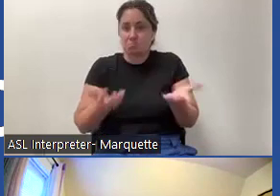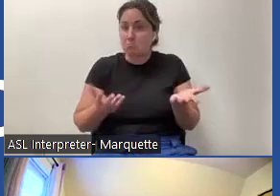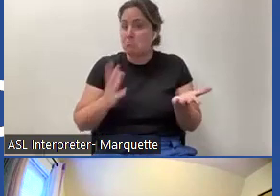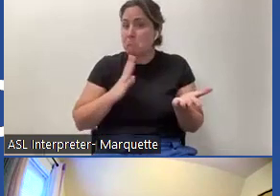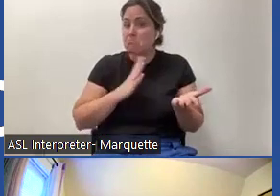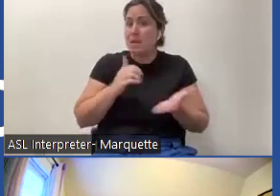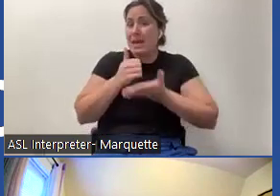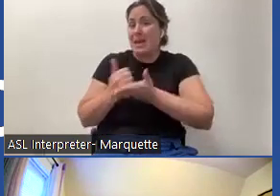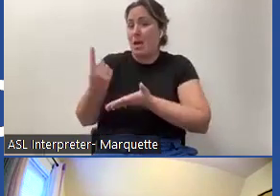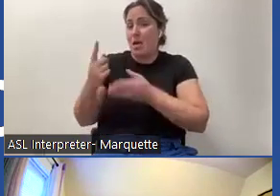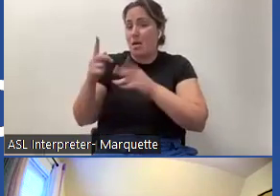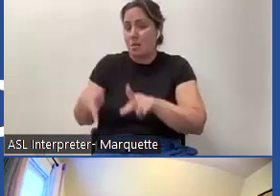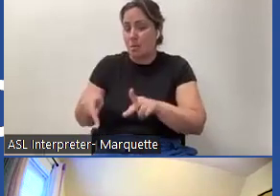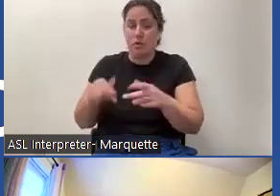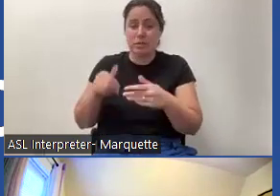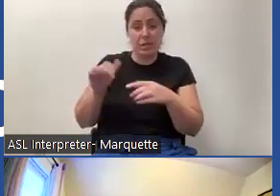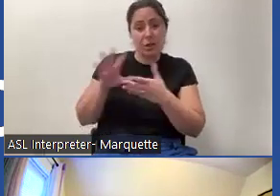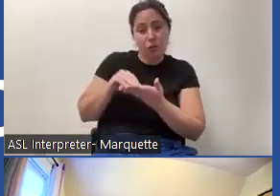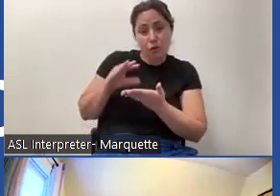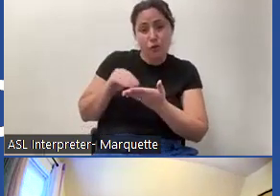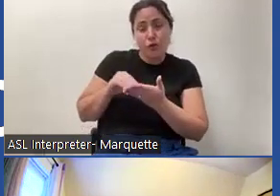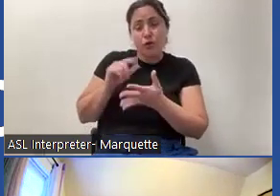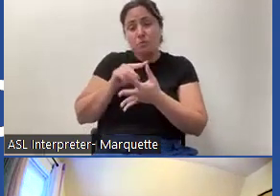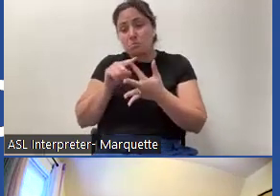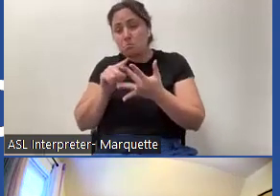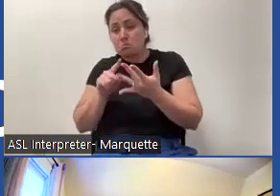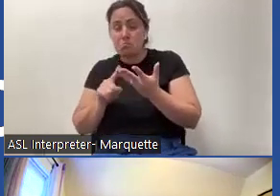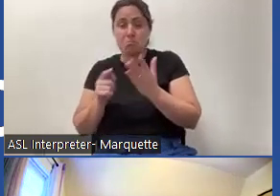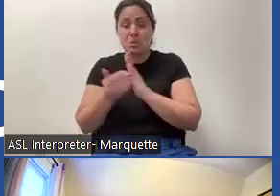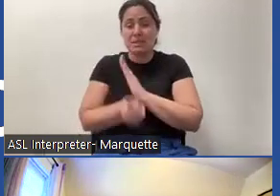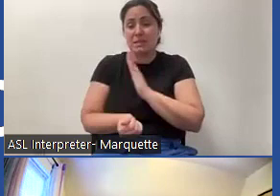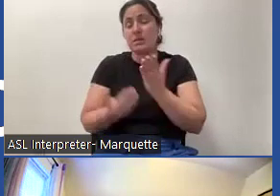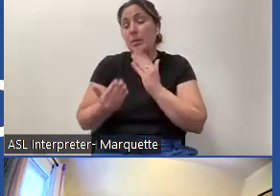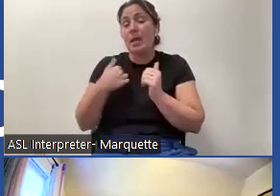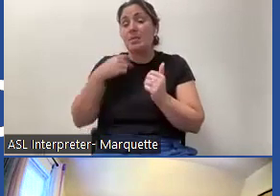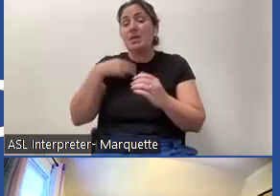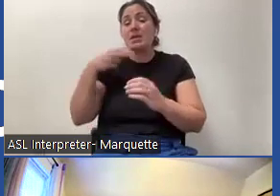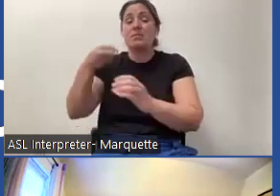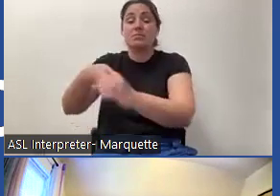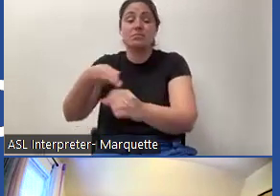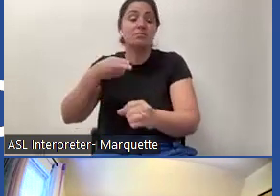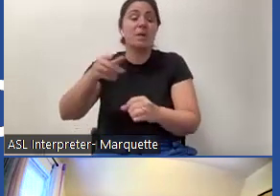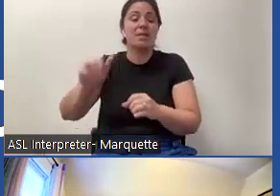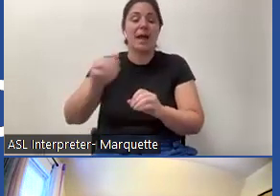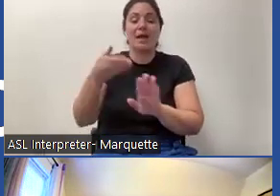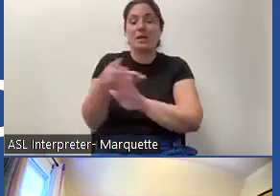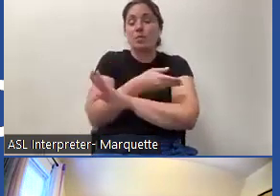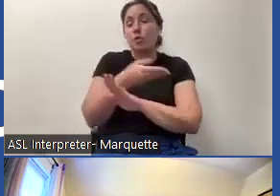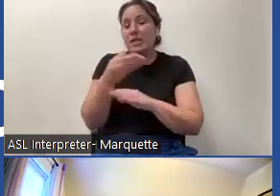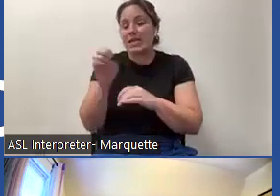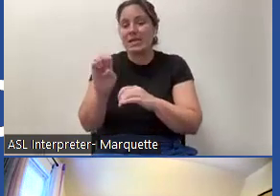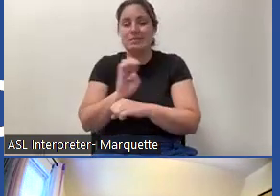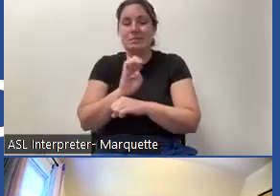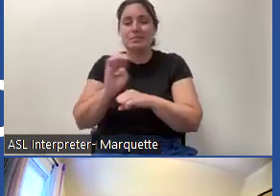person acquire some of that training that they need, maybe through working in a program like pre-apprenticeship or an apprenticeship program,